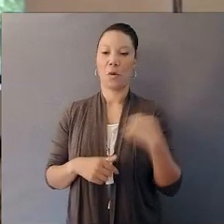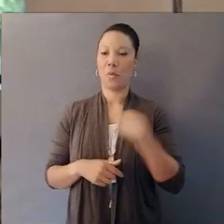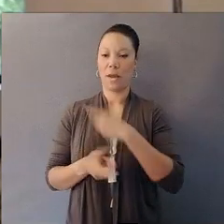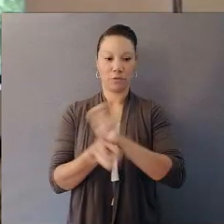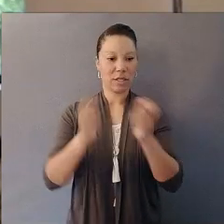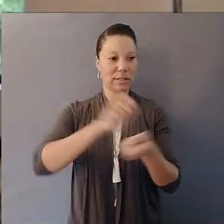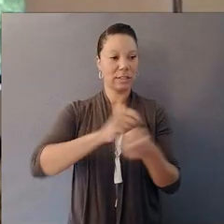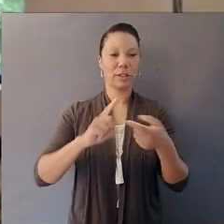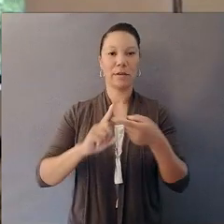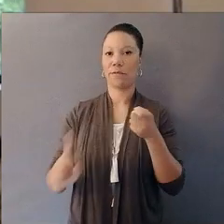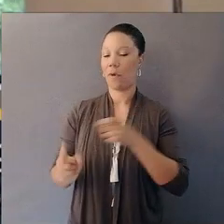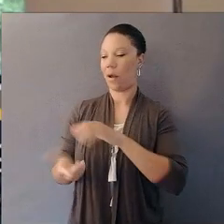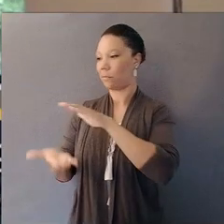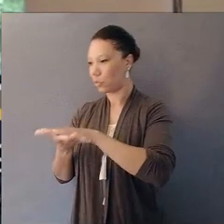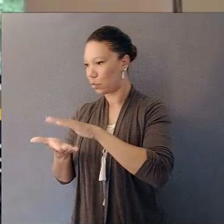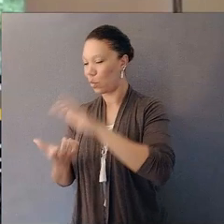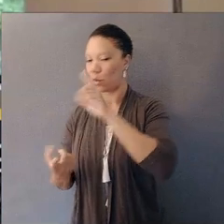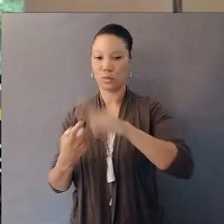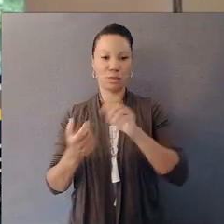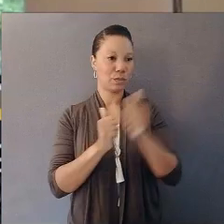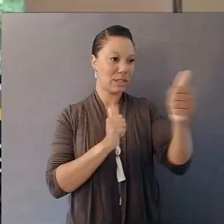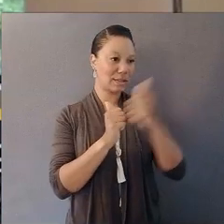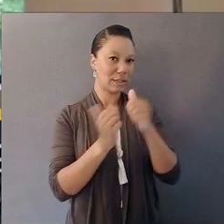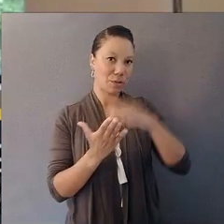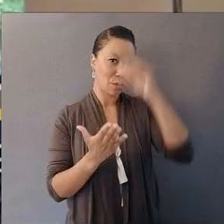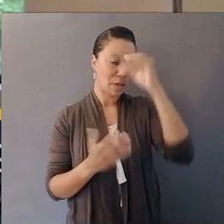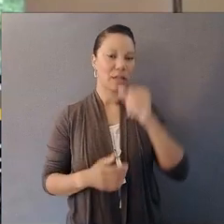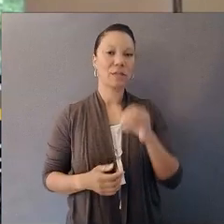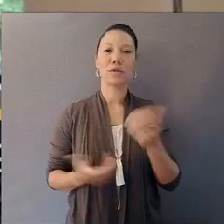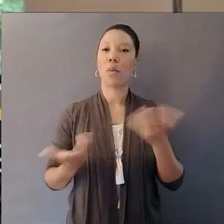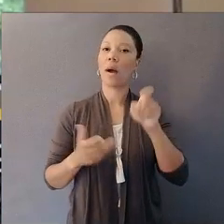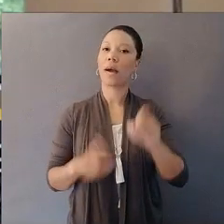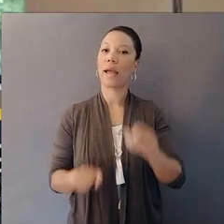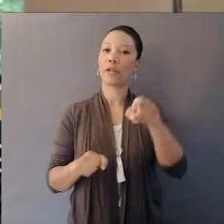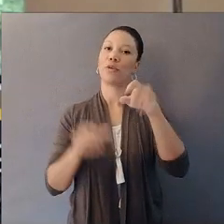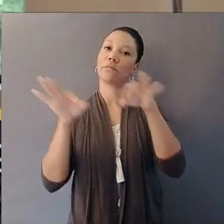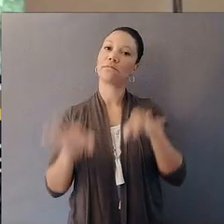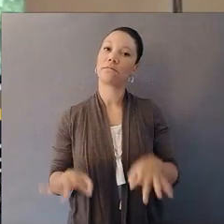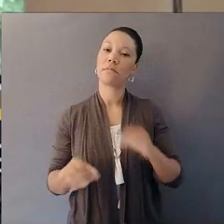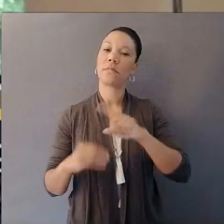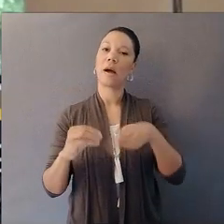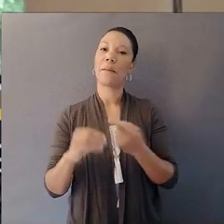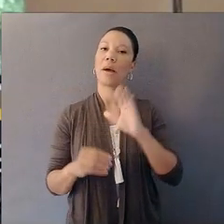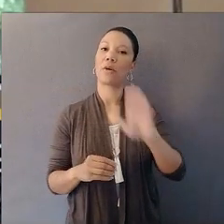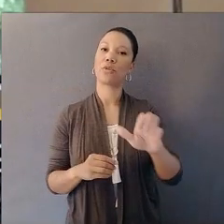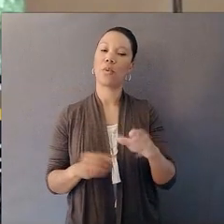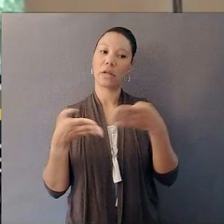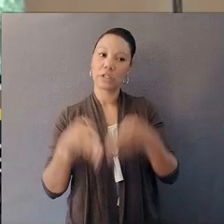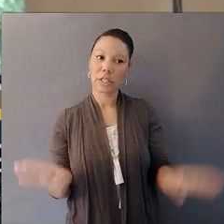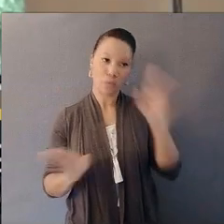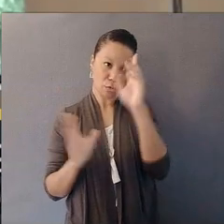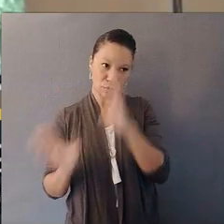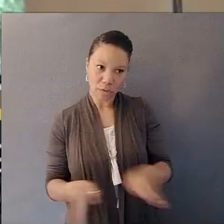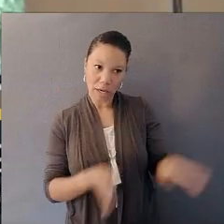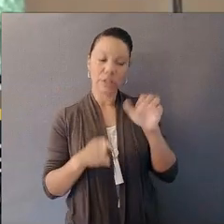now distance learning. So what can you tell us about what have been some of the general strategies or practices